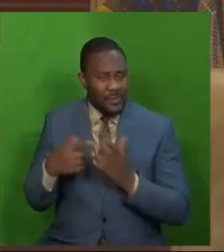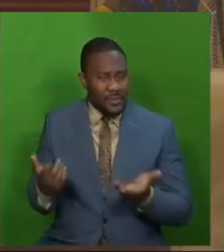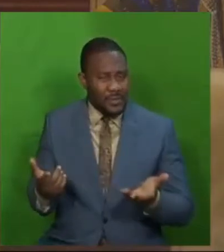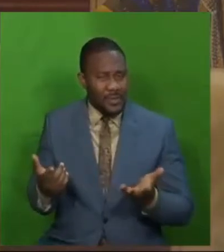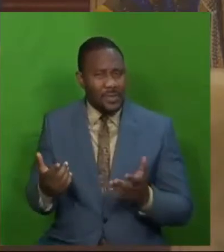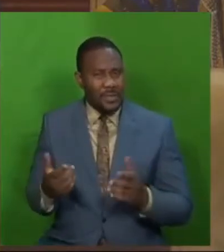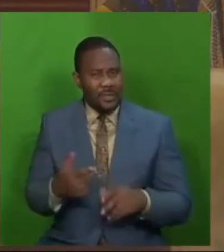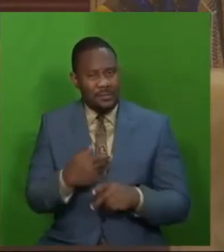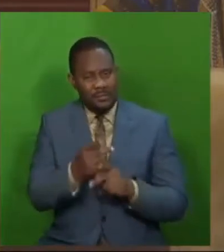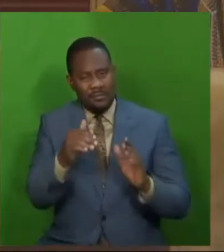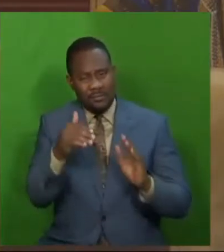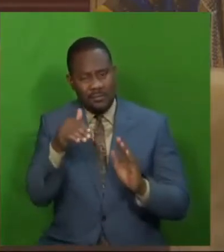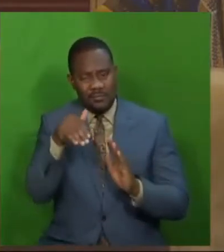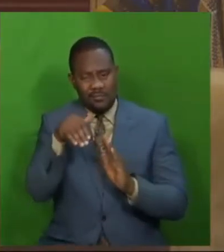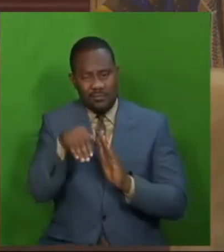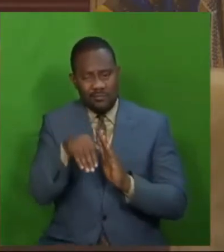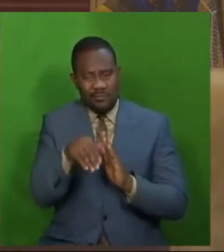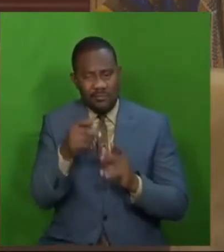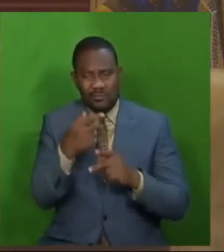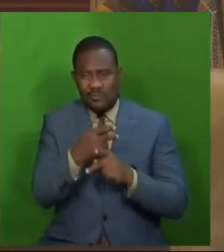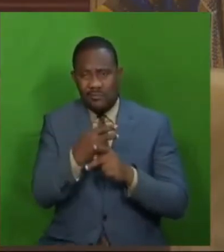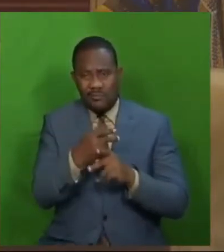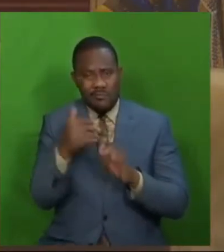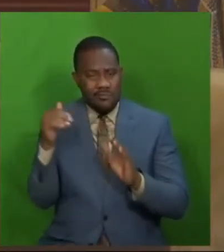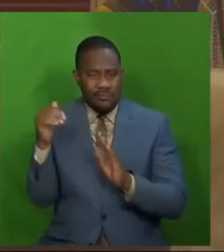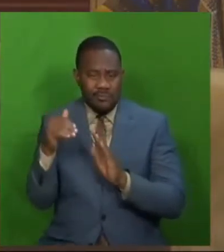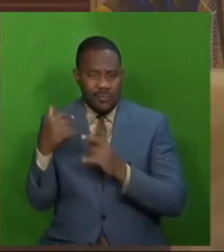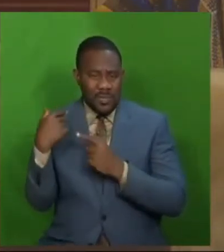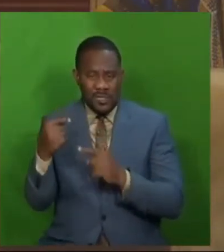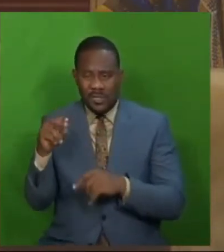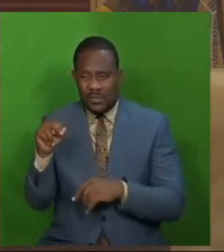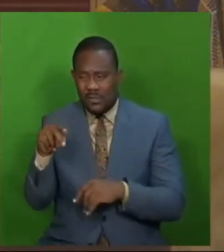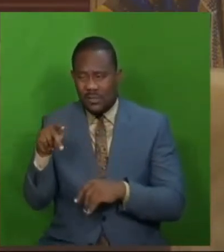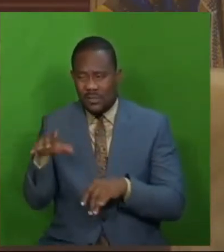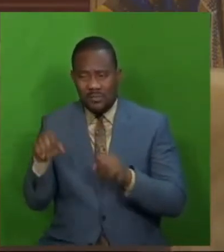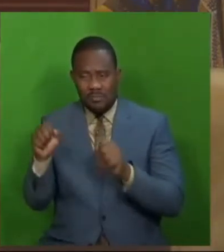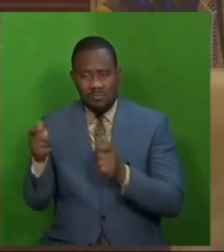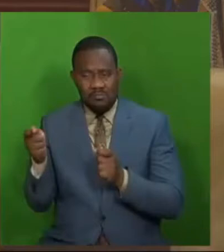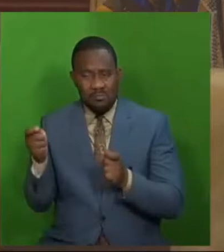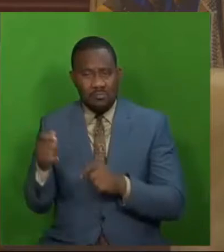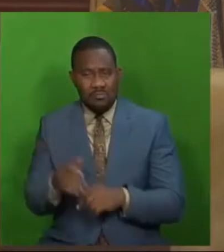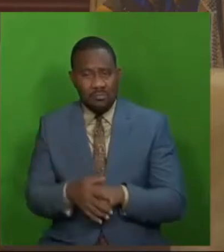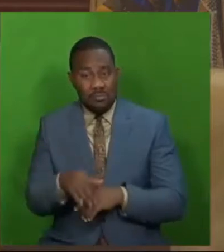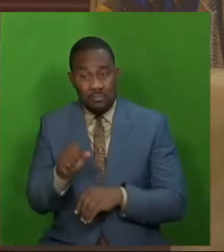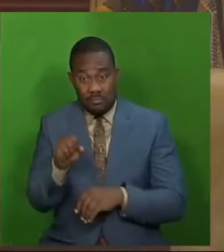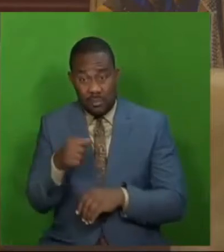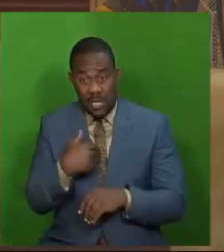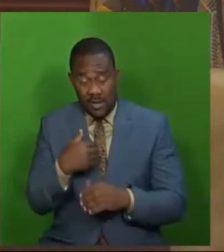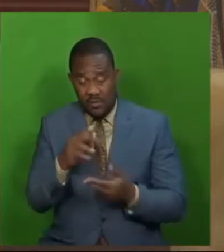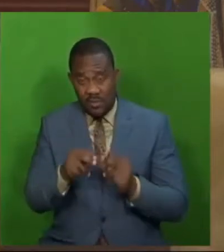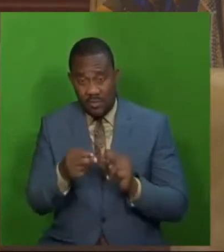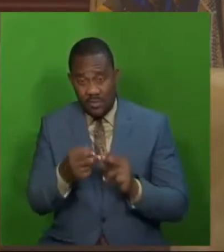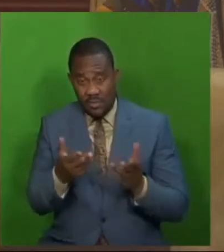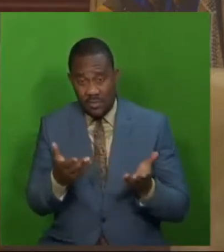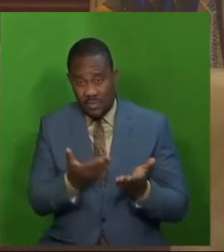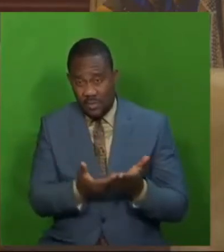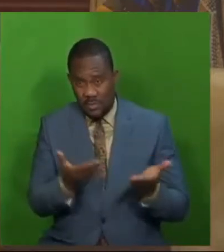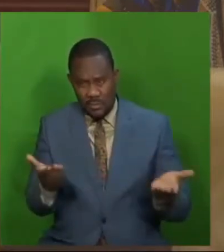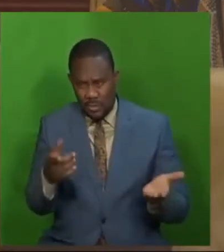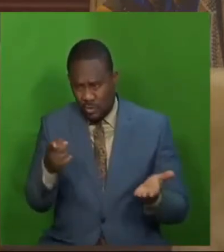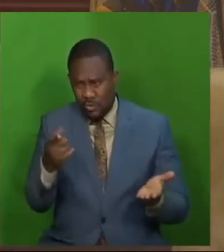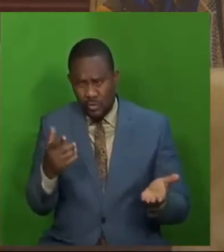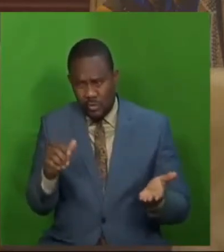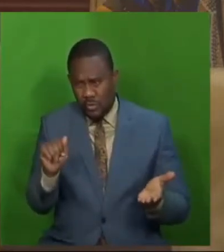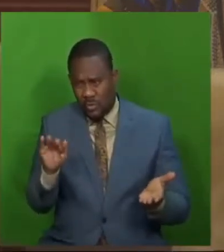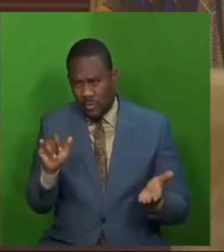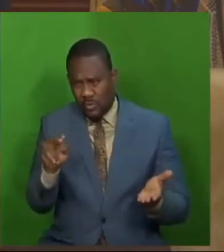been declining since you assumed office. Yes, I can give you all the figures. Honorable Afanyo, if you don't know, cocoa production